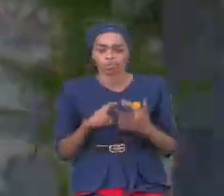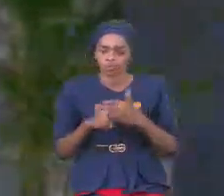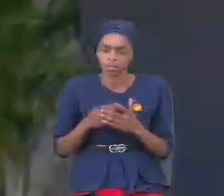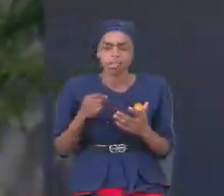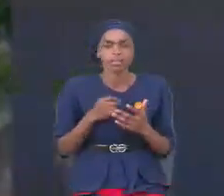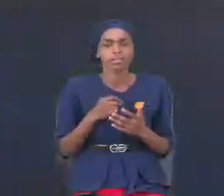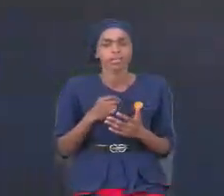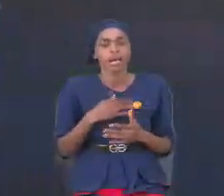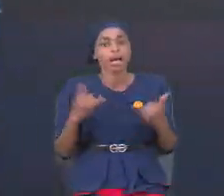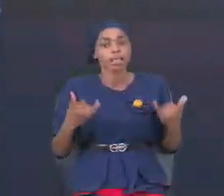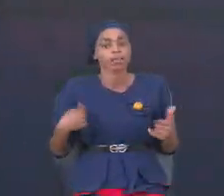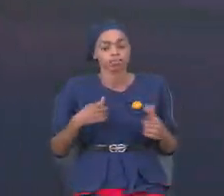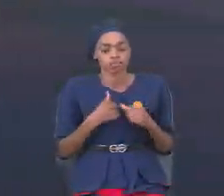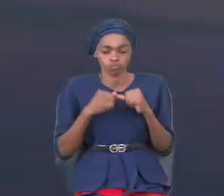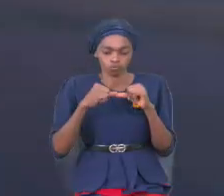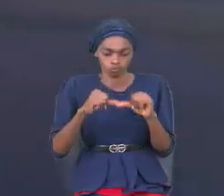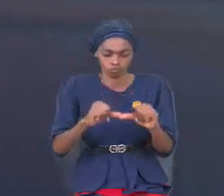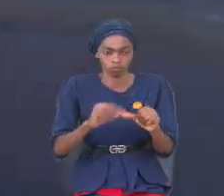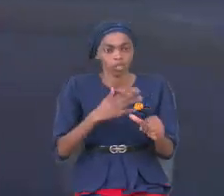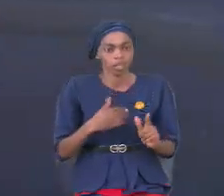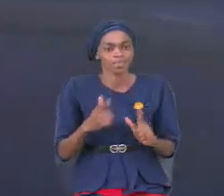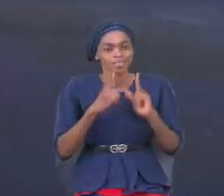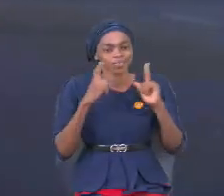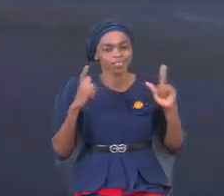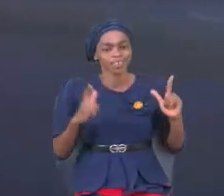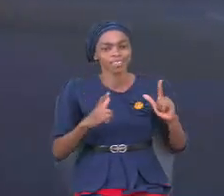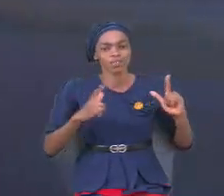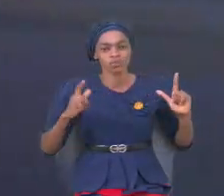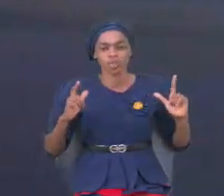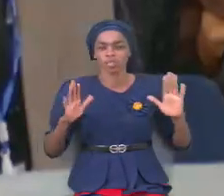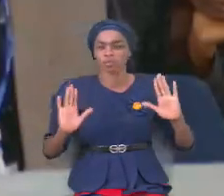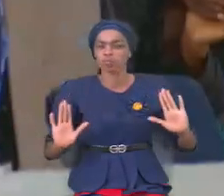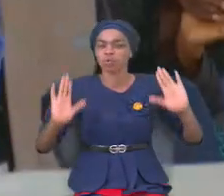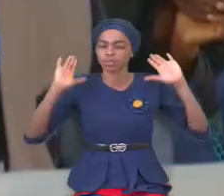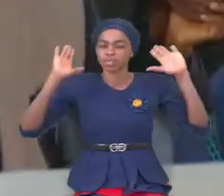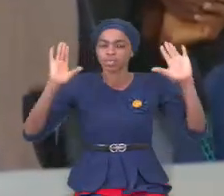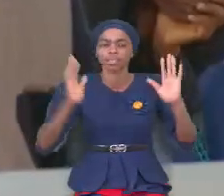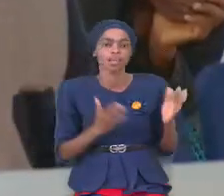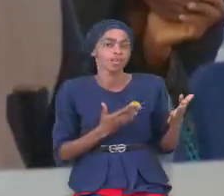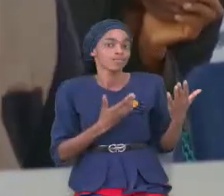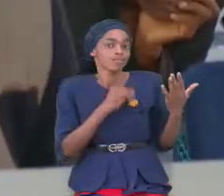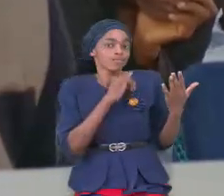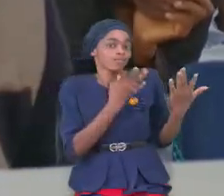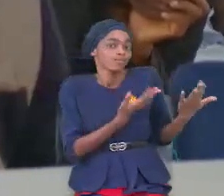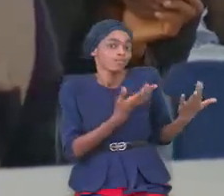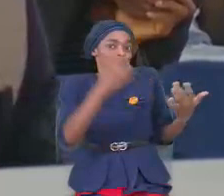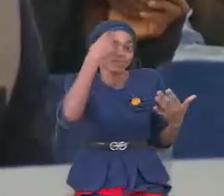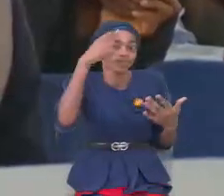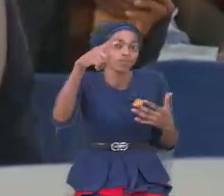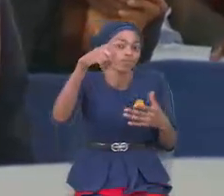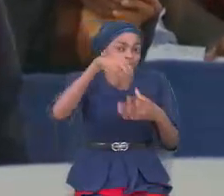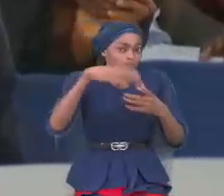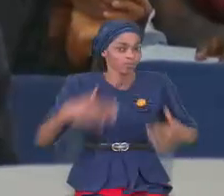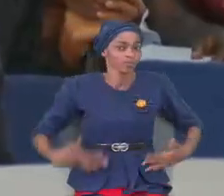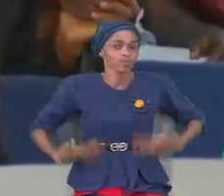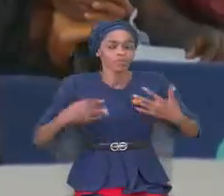great, great wonders await you in your life, in Jesus' name. We're coming to point number